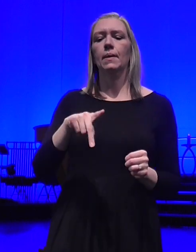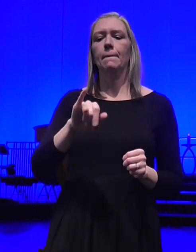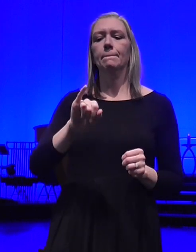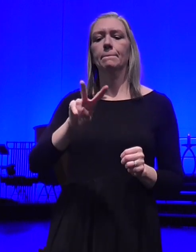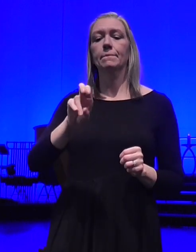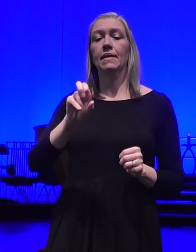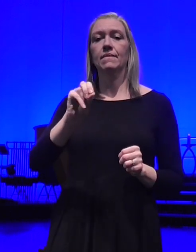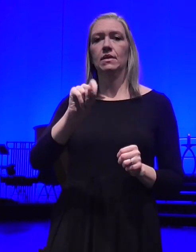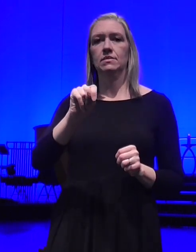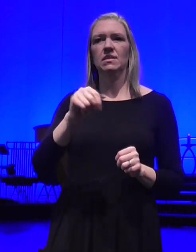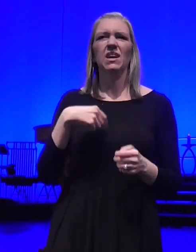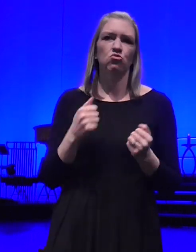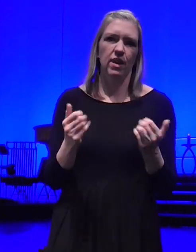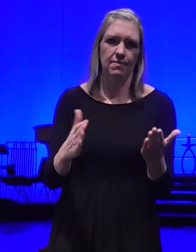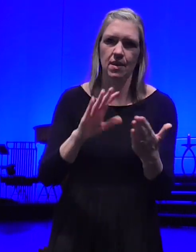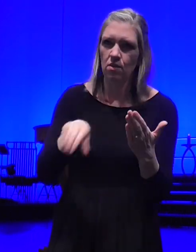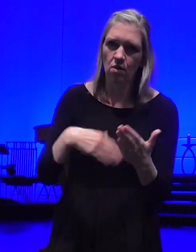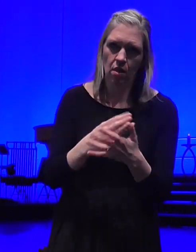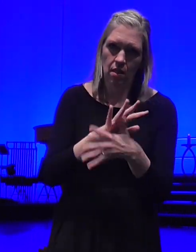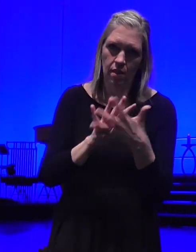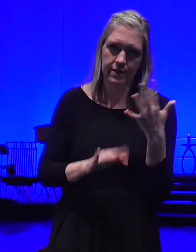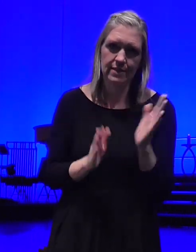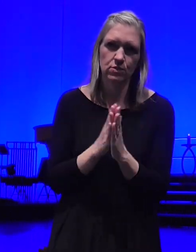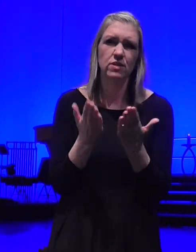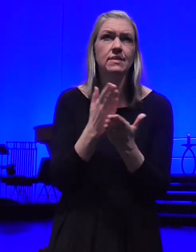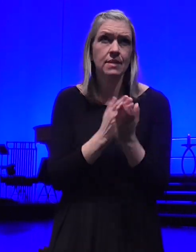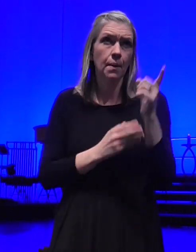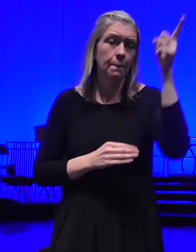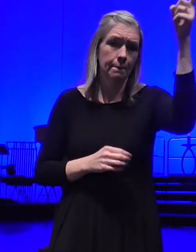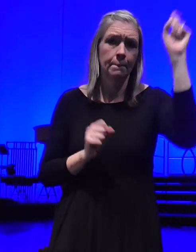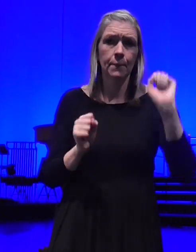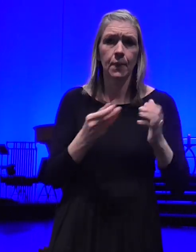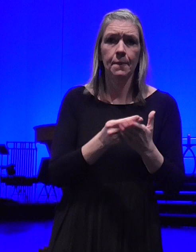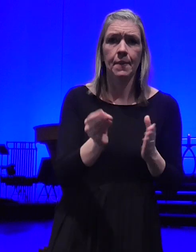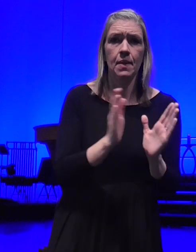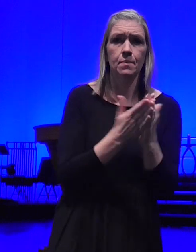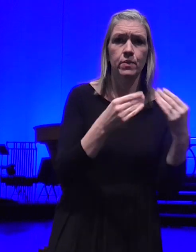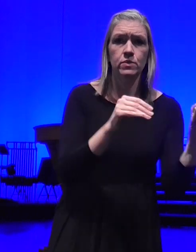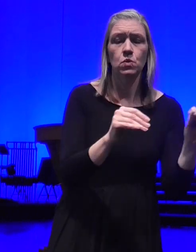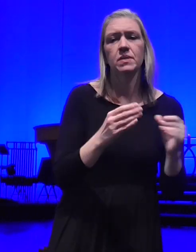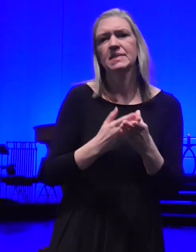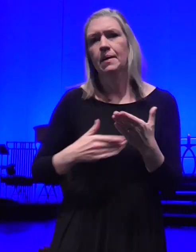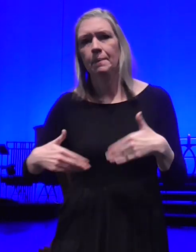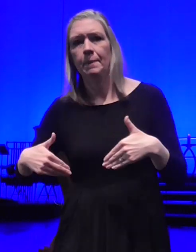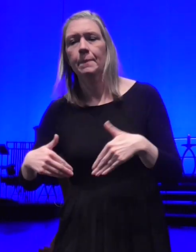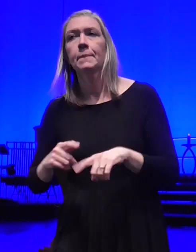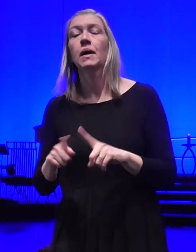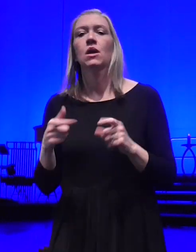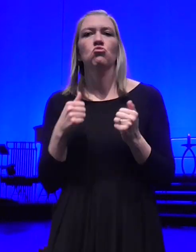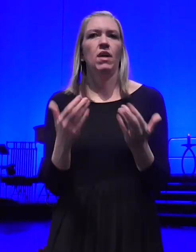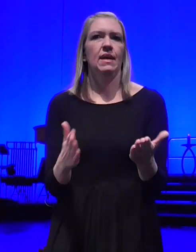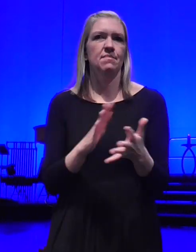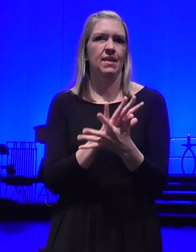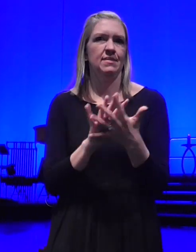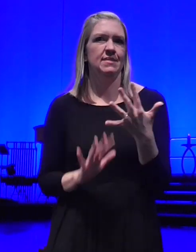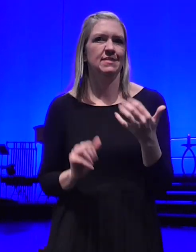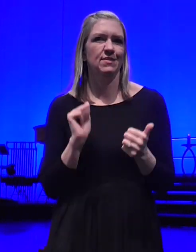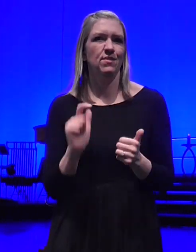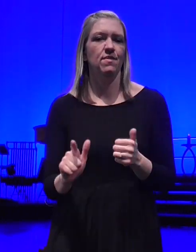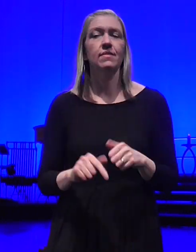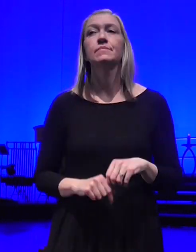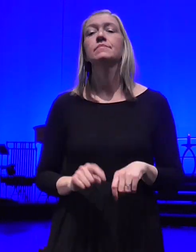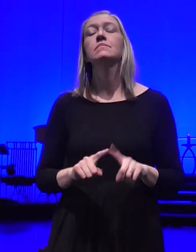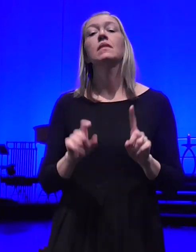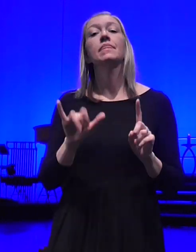recommend all of these books. Some of them we have in the bookstore, some we don't, but I recommend them all. But Sean